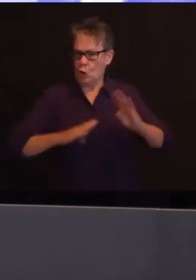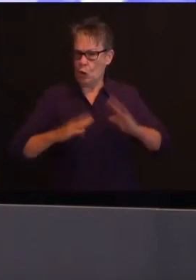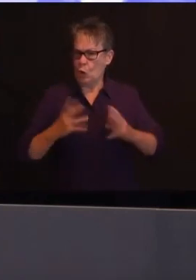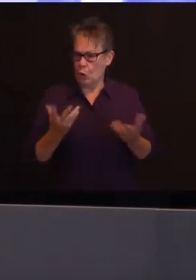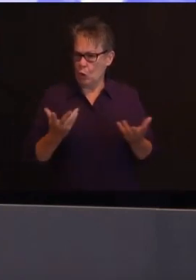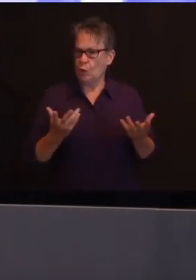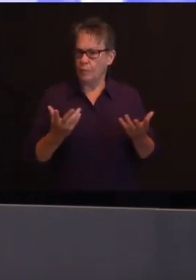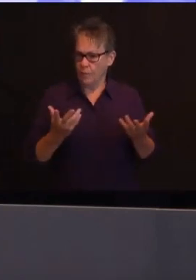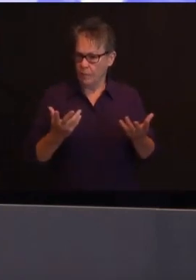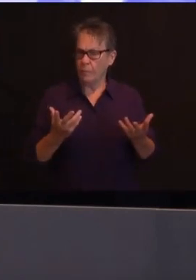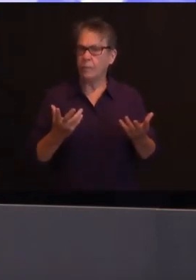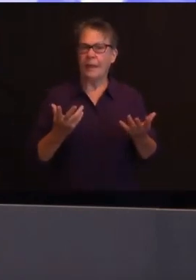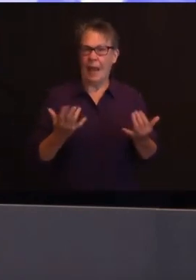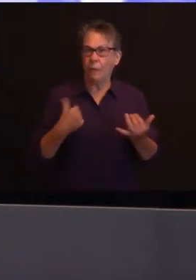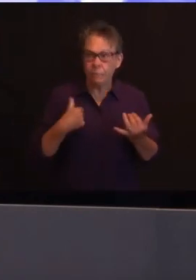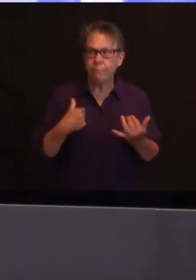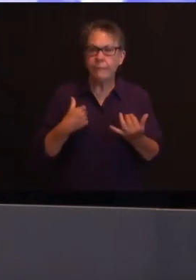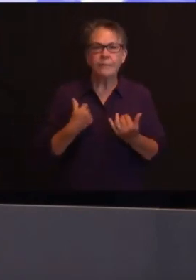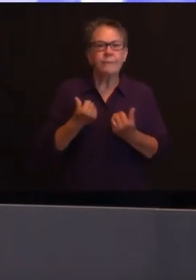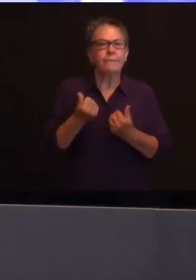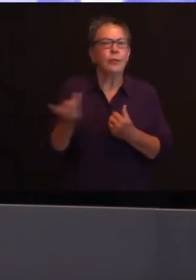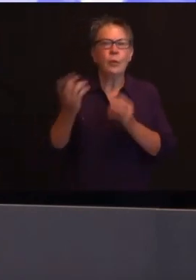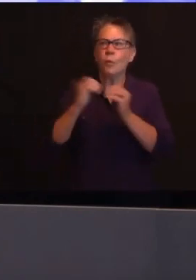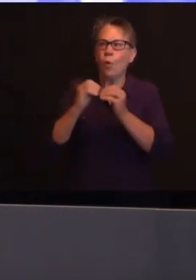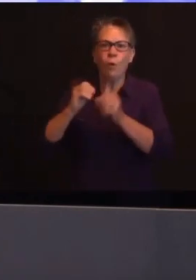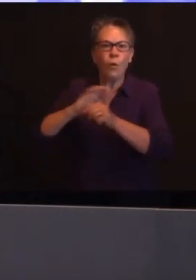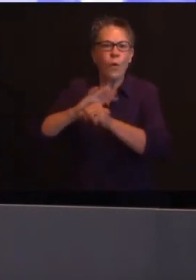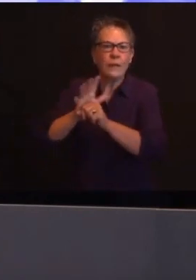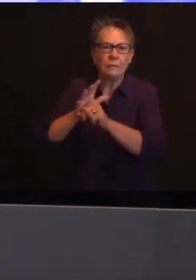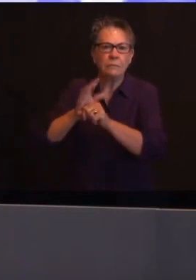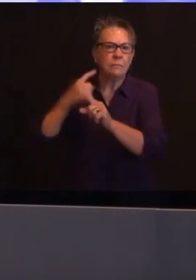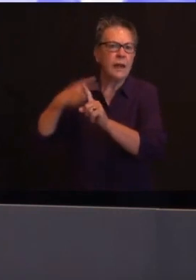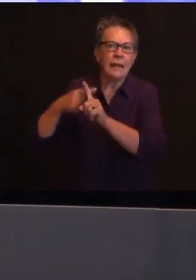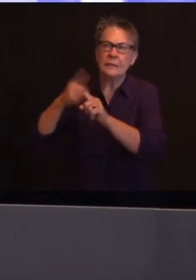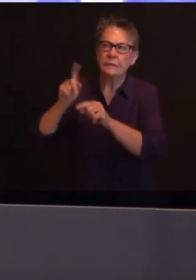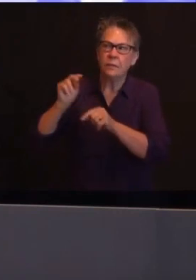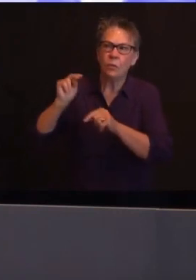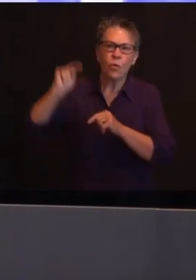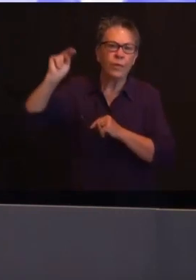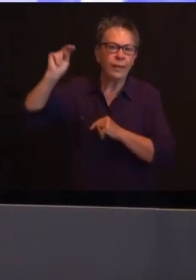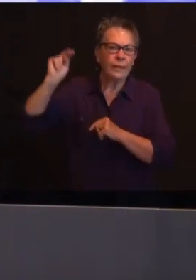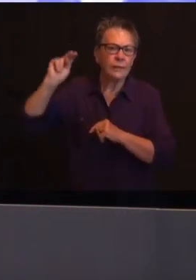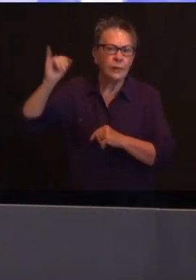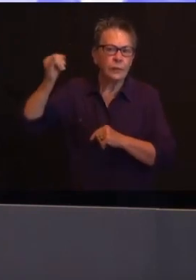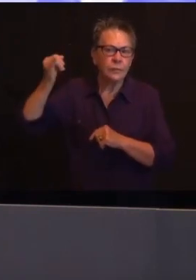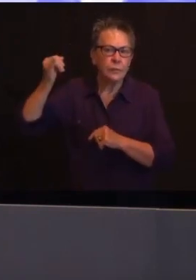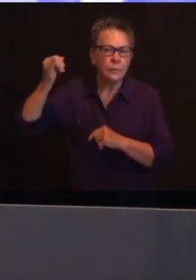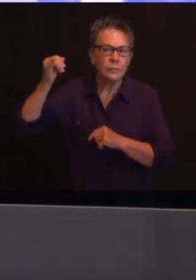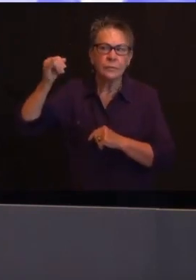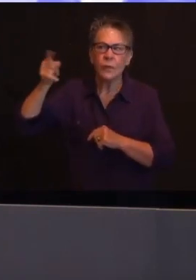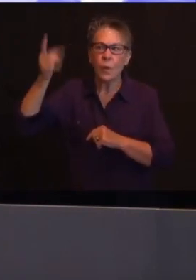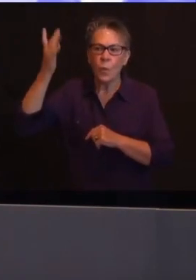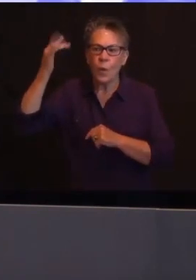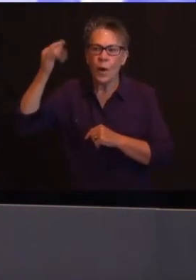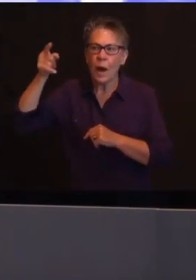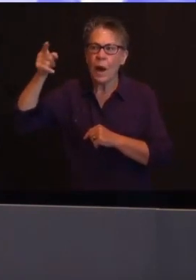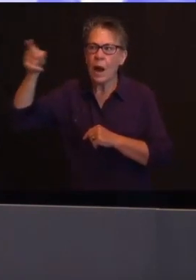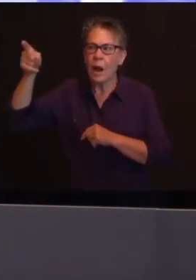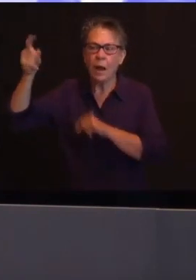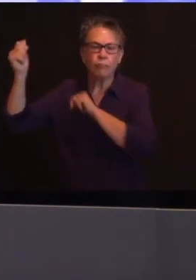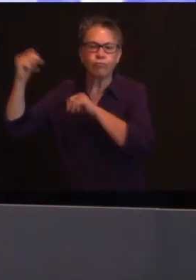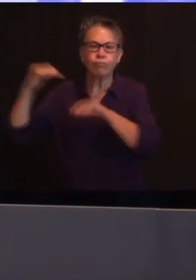state associated with a June wedding in Myrtle Beach, South Carolina. That's why it is critical that residents who